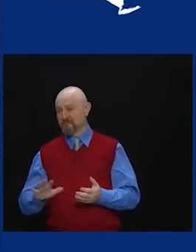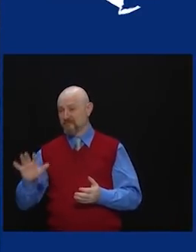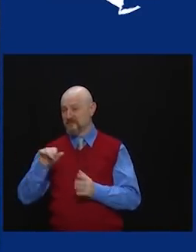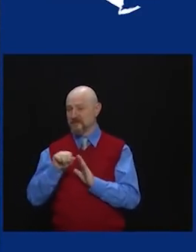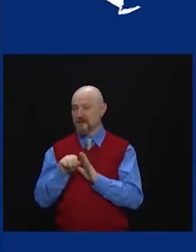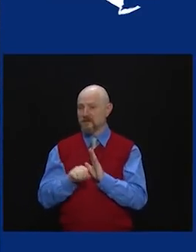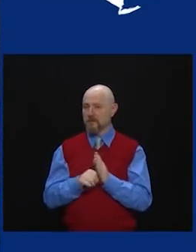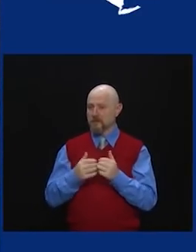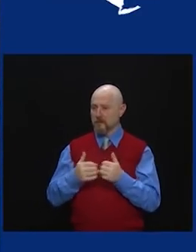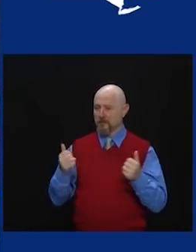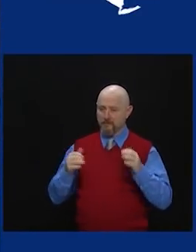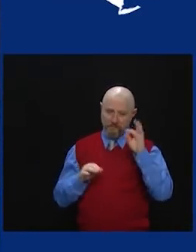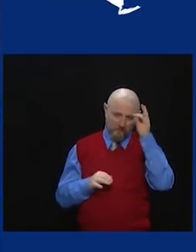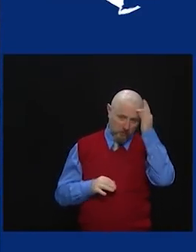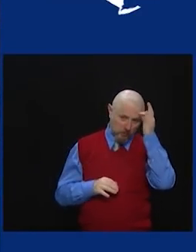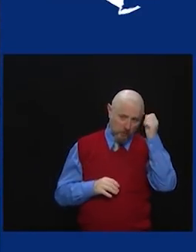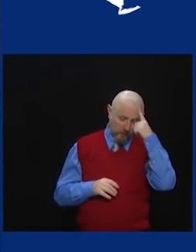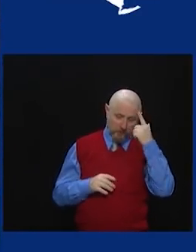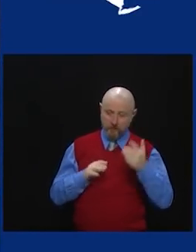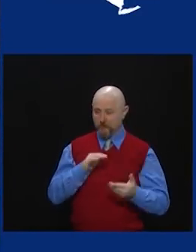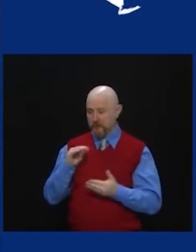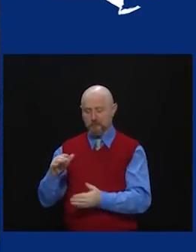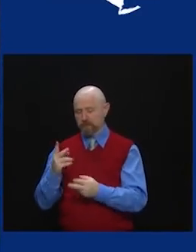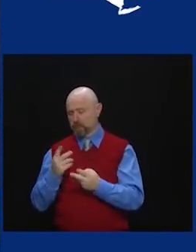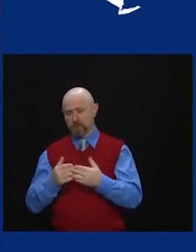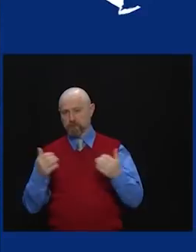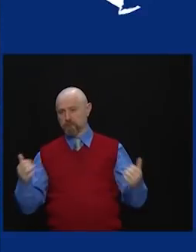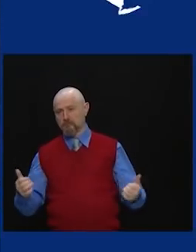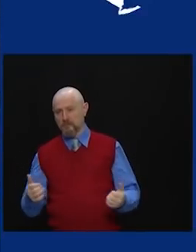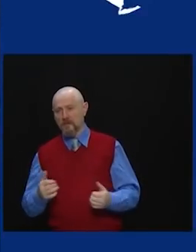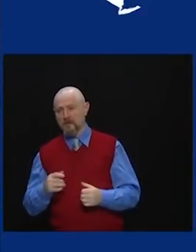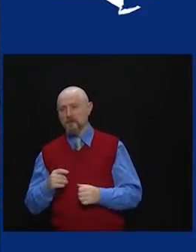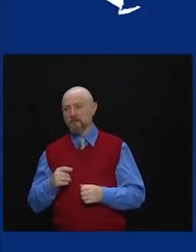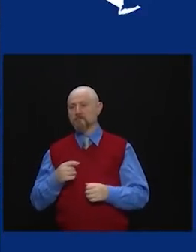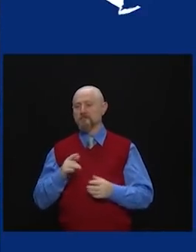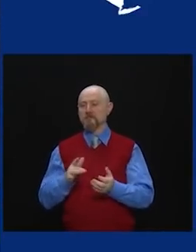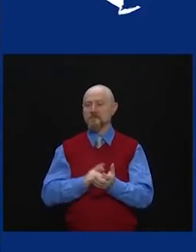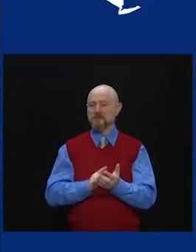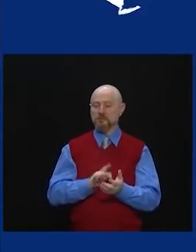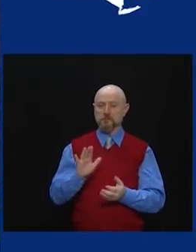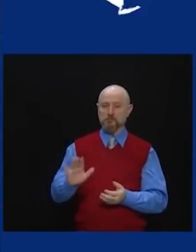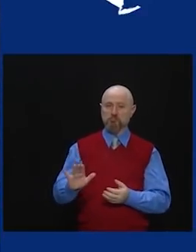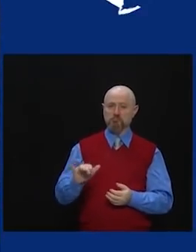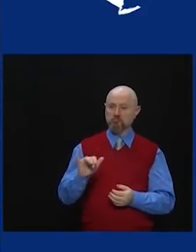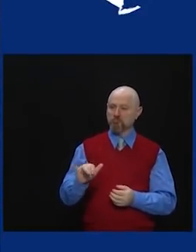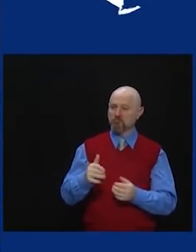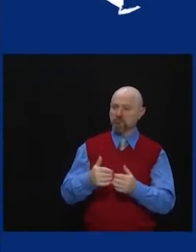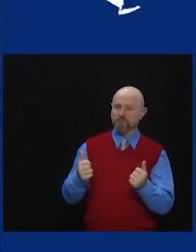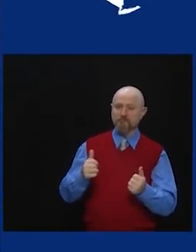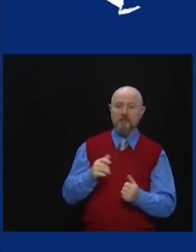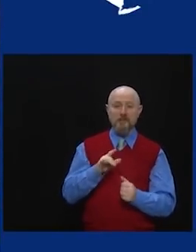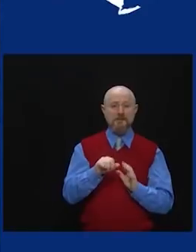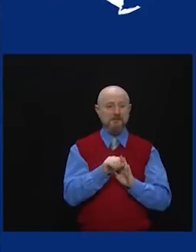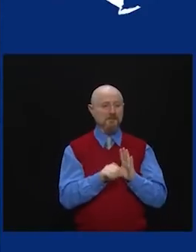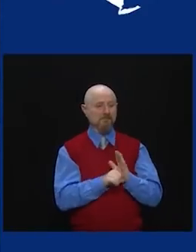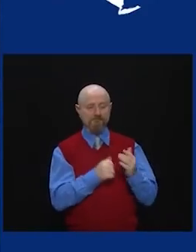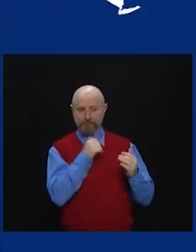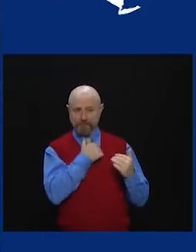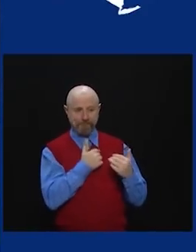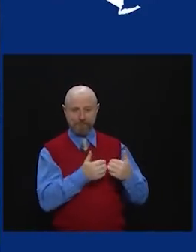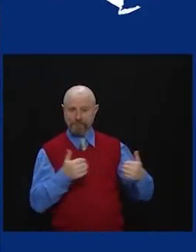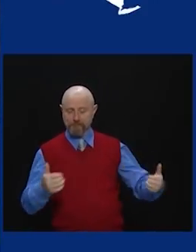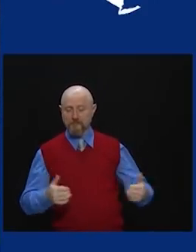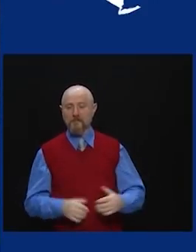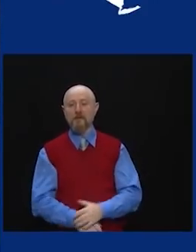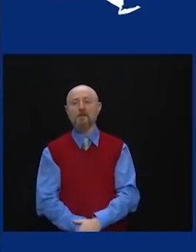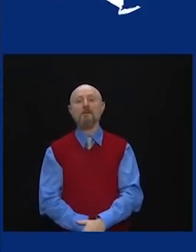Paxlovid. So we expect the supply to go up. The reason that the numbers have been so low is